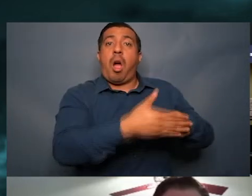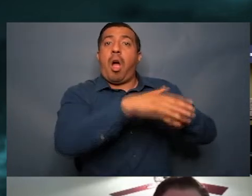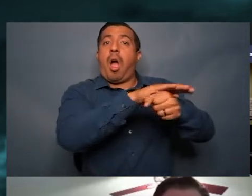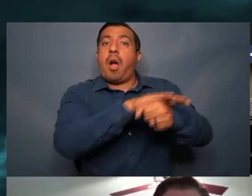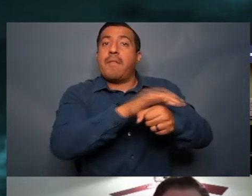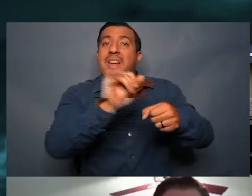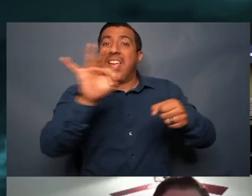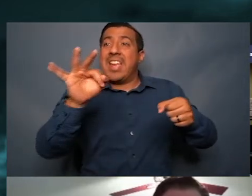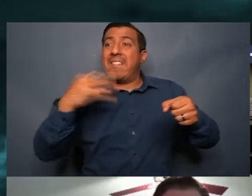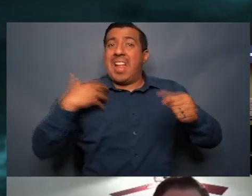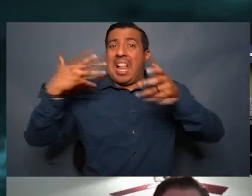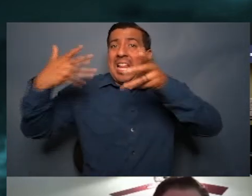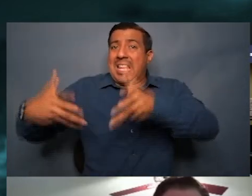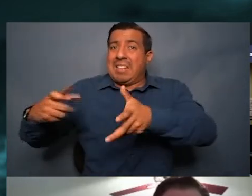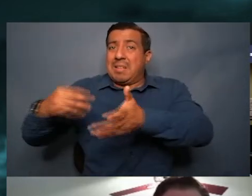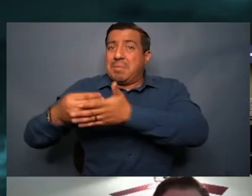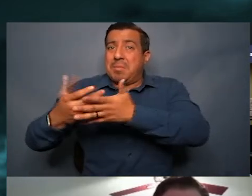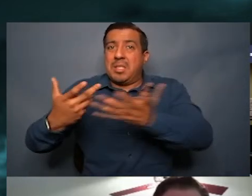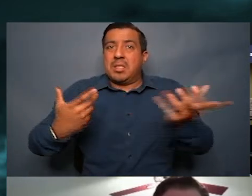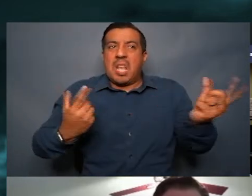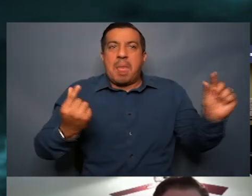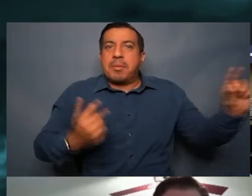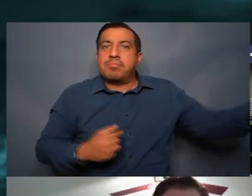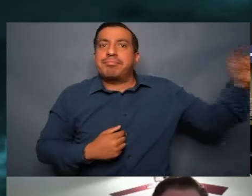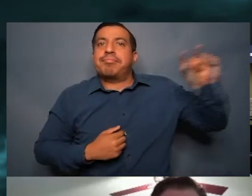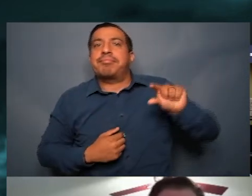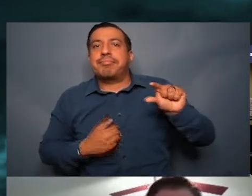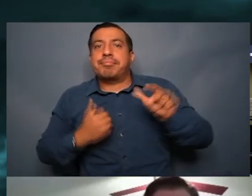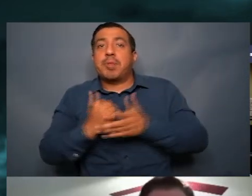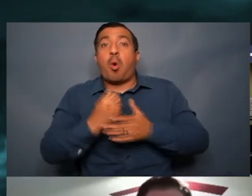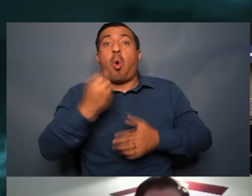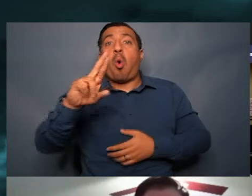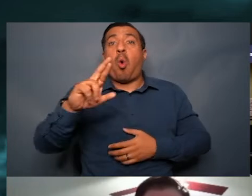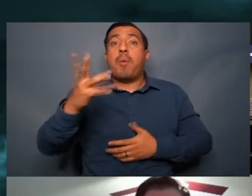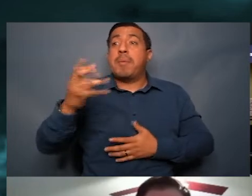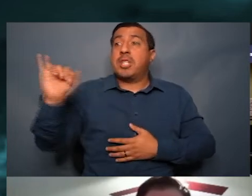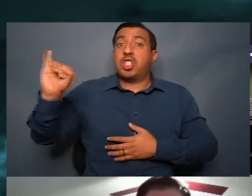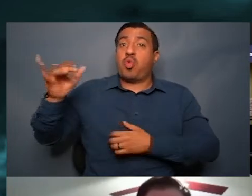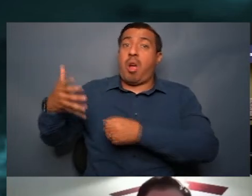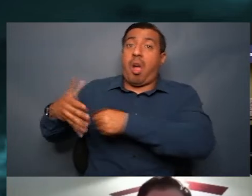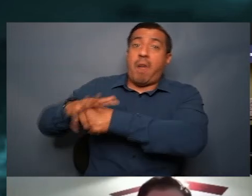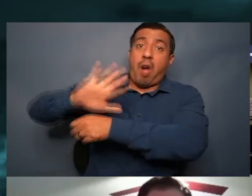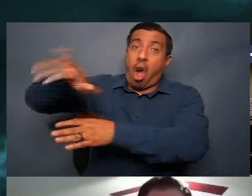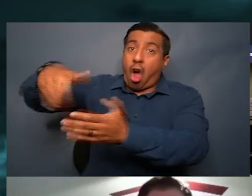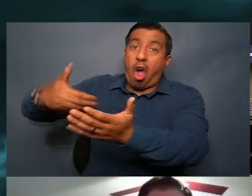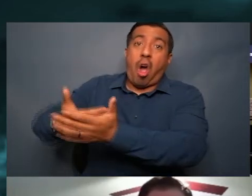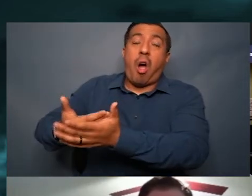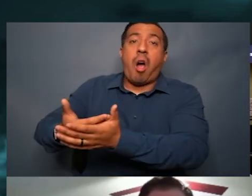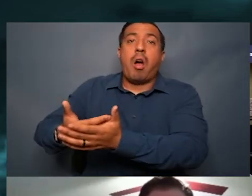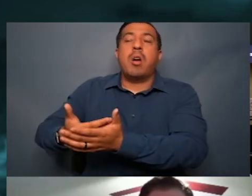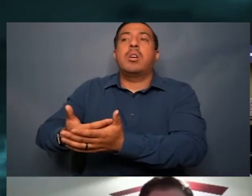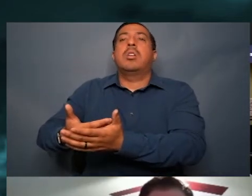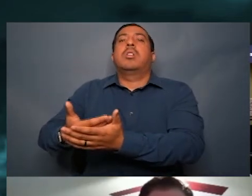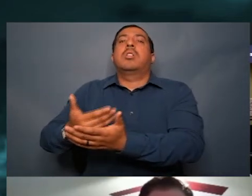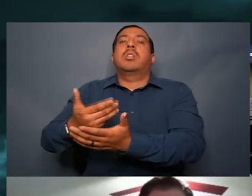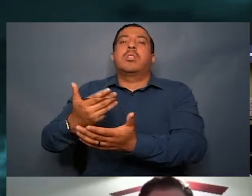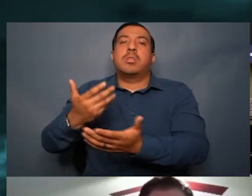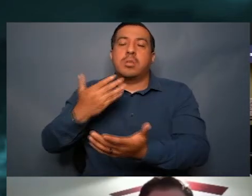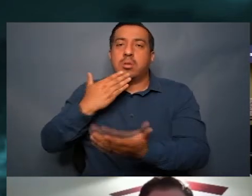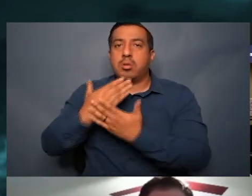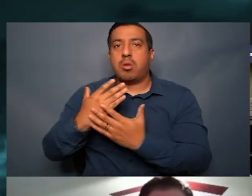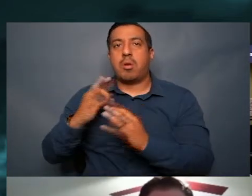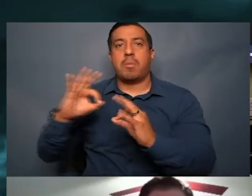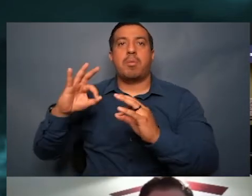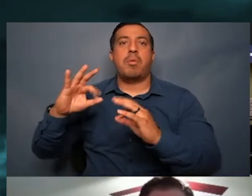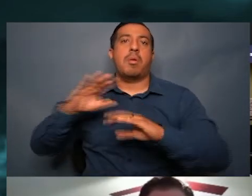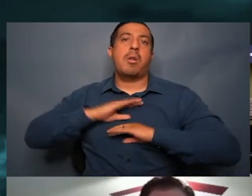little extra, maybe that's where they come in, or my insurance covered all of it. And I'm getting back to that normal that Mark was